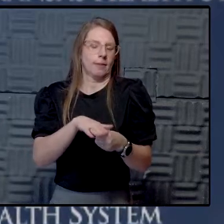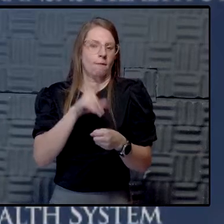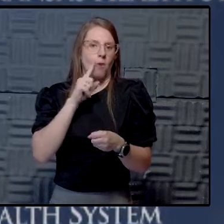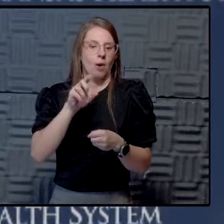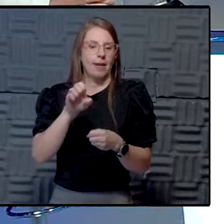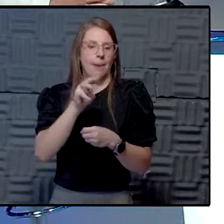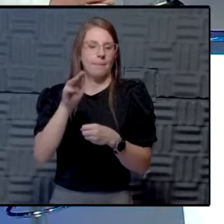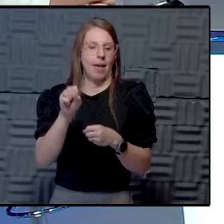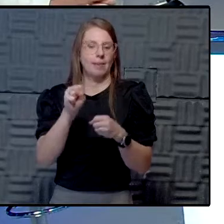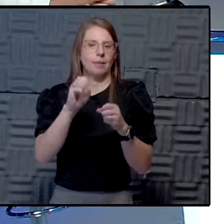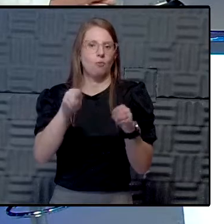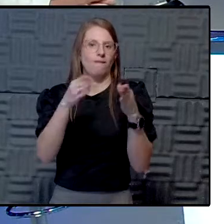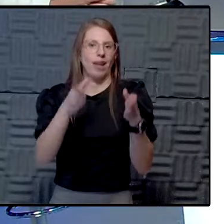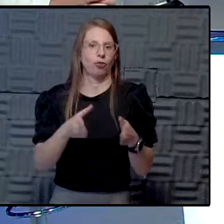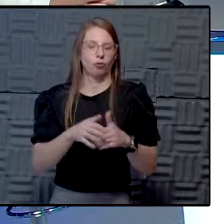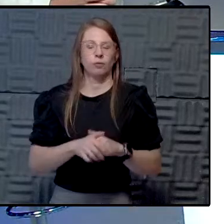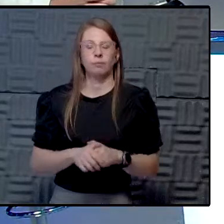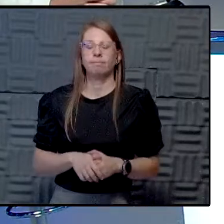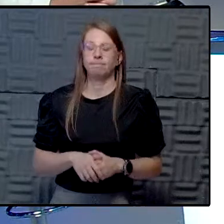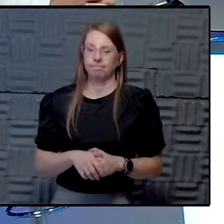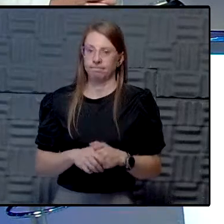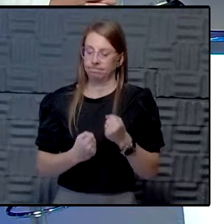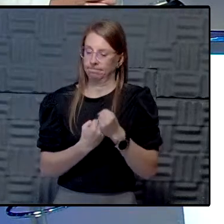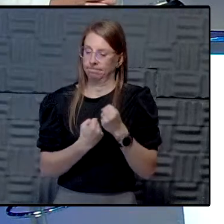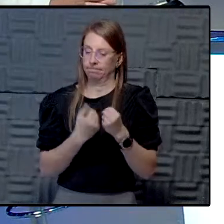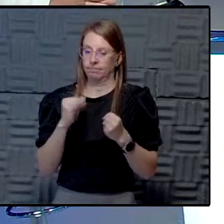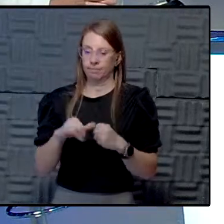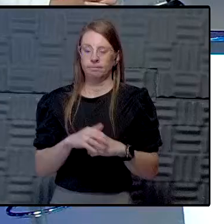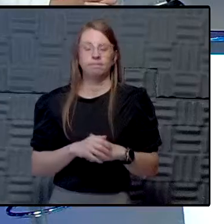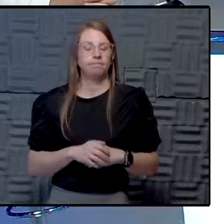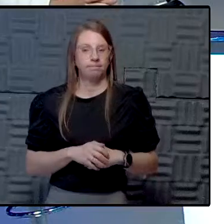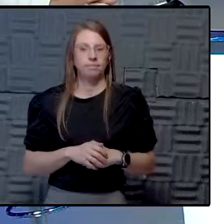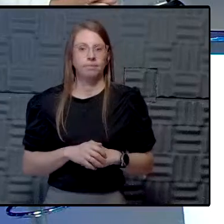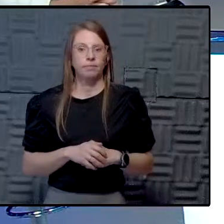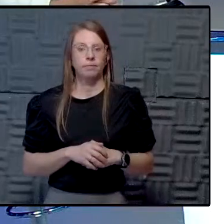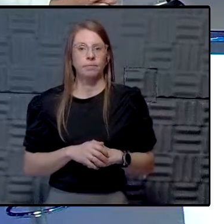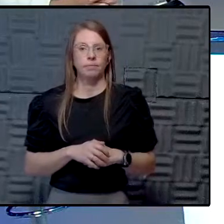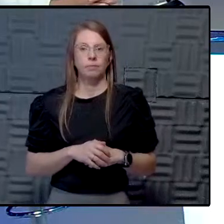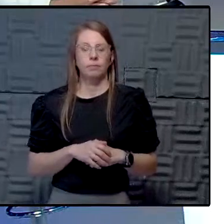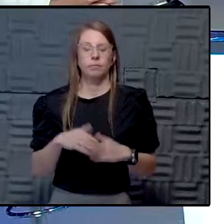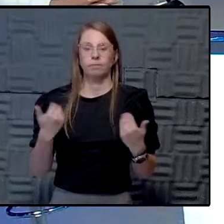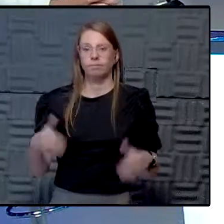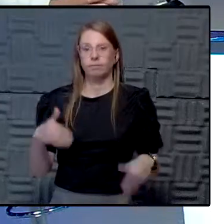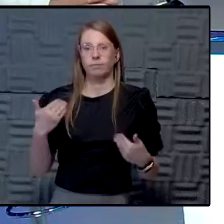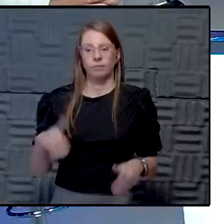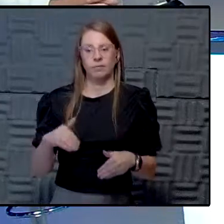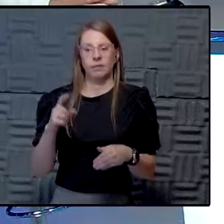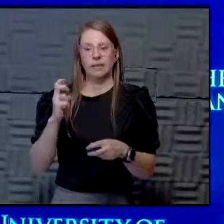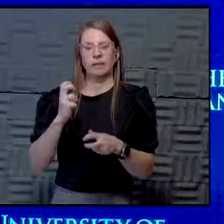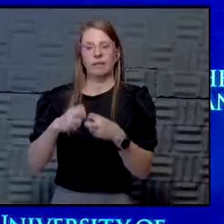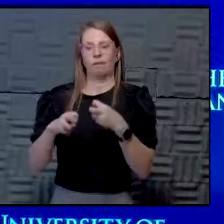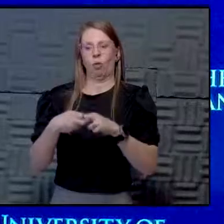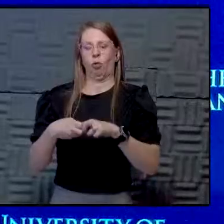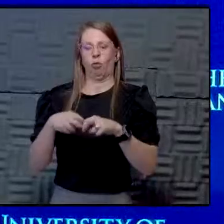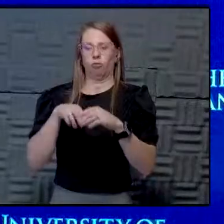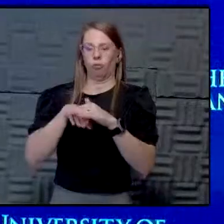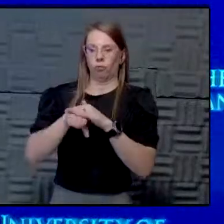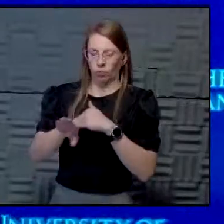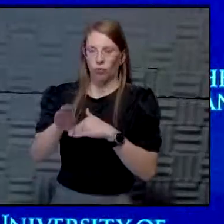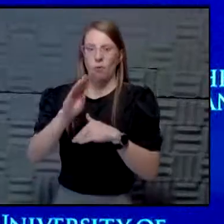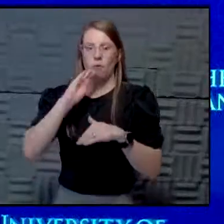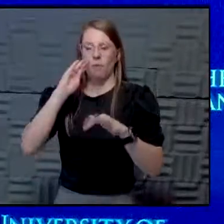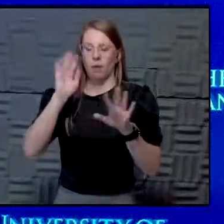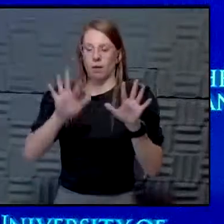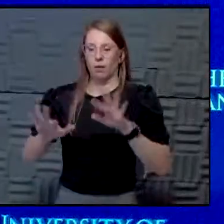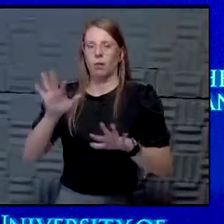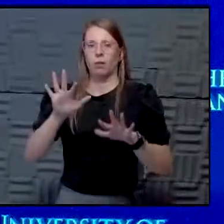provider. Yeah, and I am right there with you about all of those points. And I just got to say, it's got to be really difficult to walk into the scenes of some of the